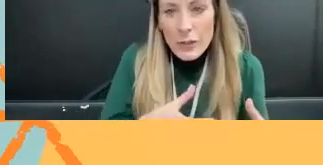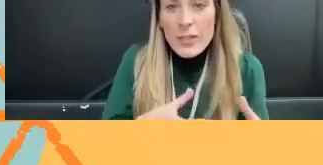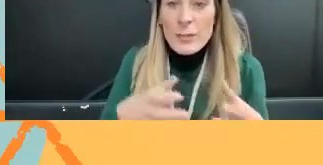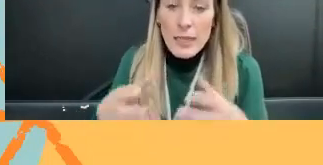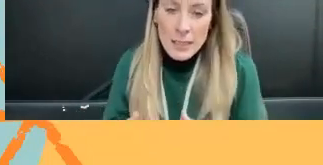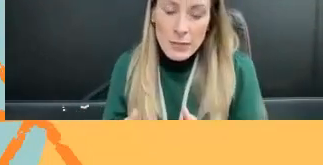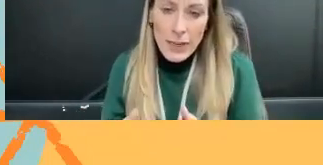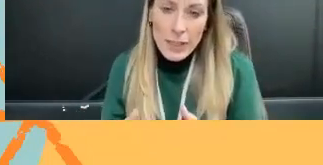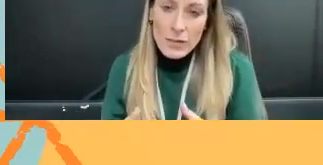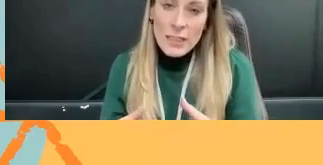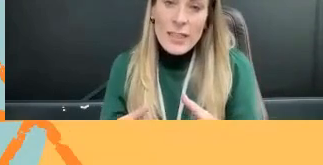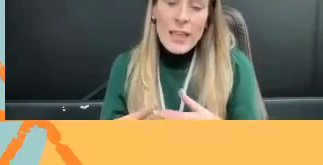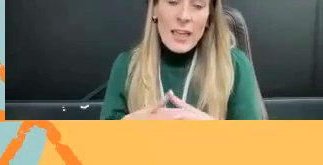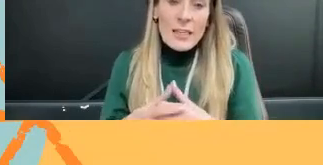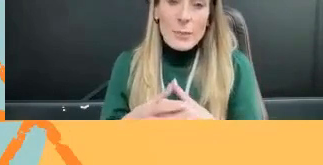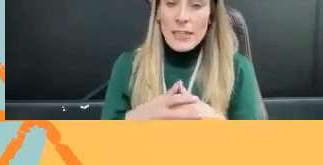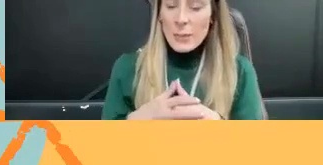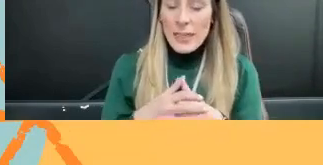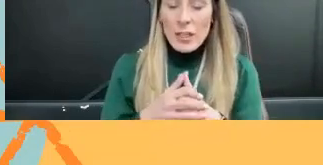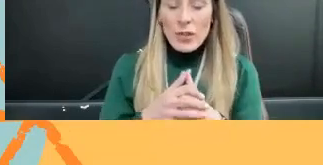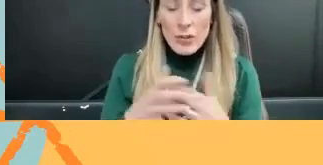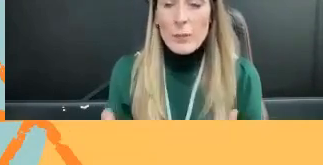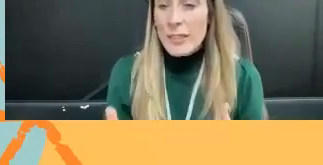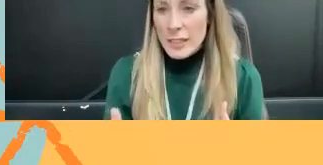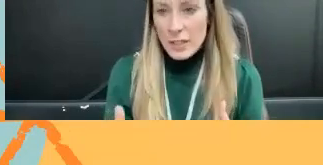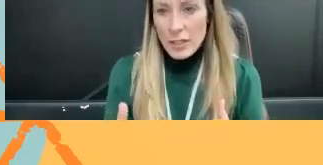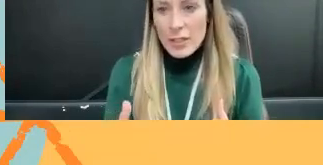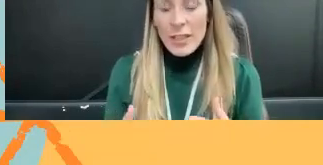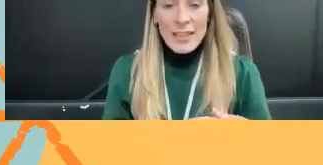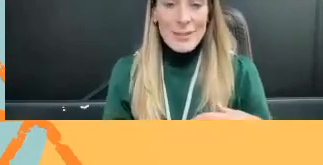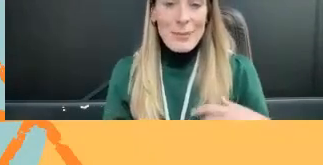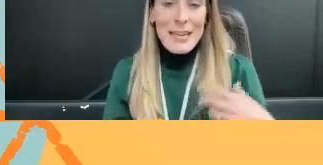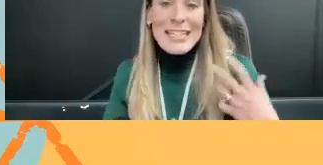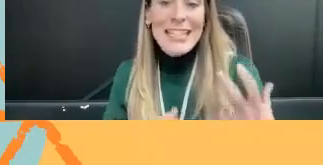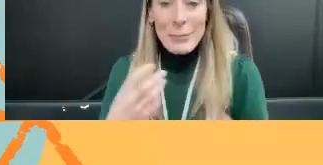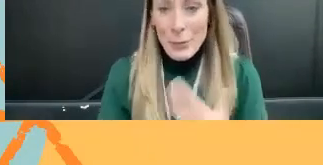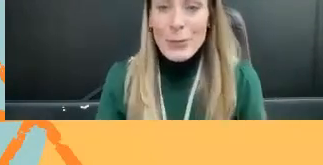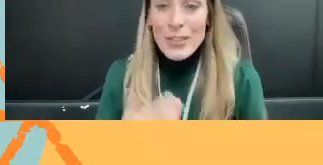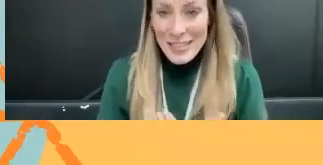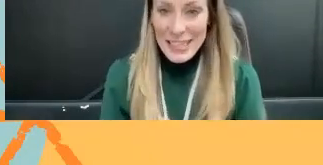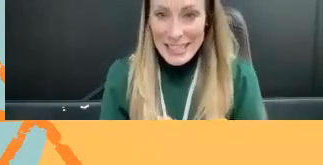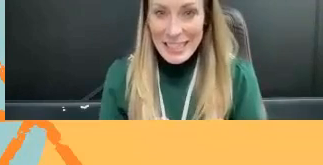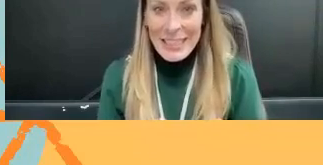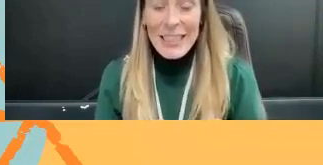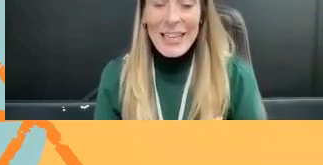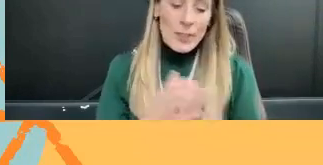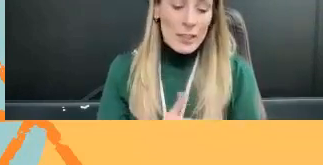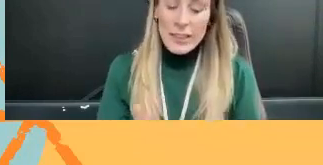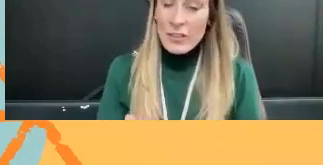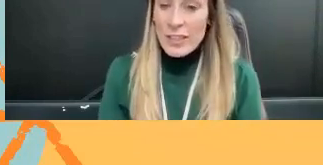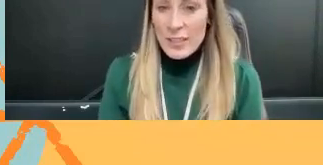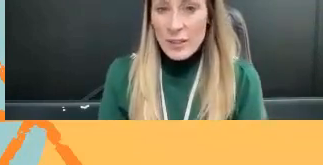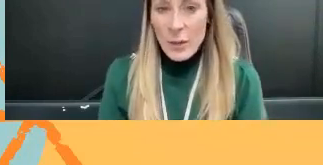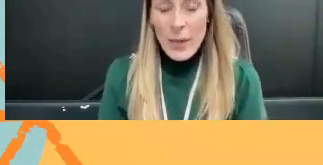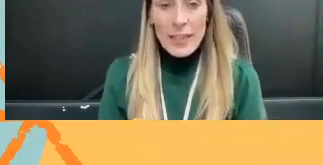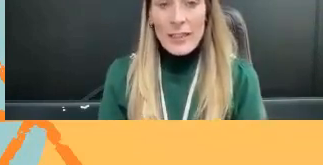really real food, it's made in factories, it's made to be incredibly delicious, it's made to keep you wanting to eat it. But when you